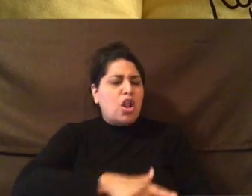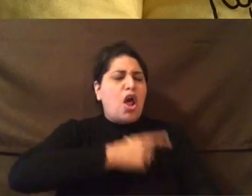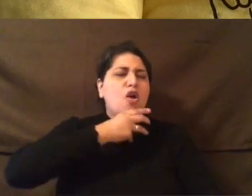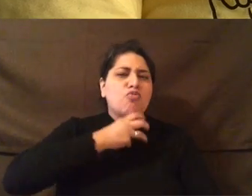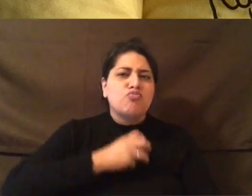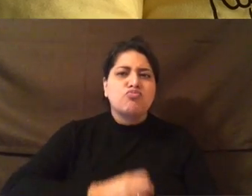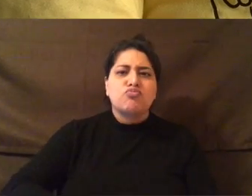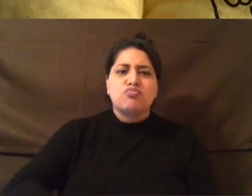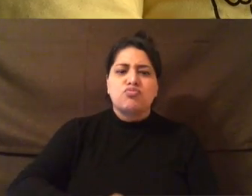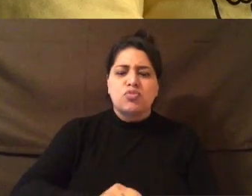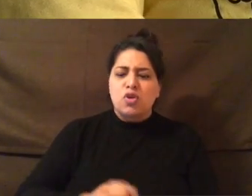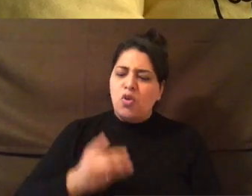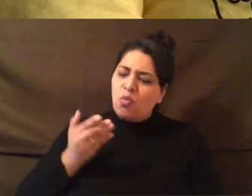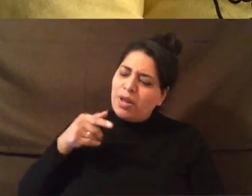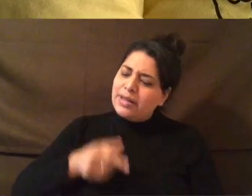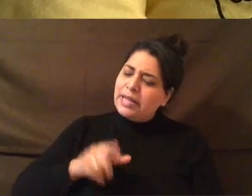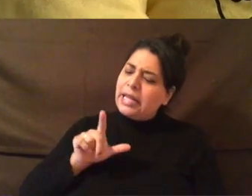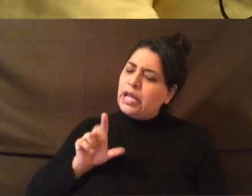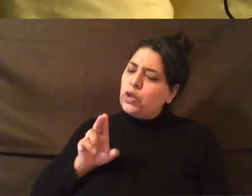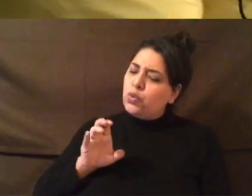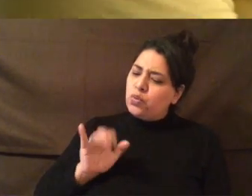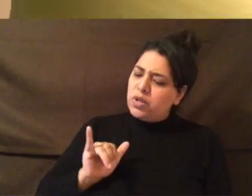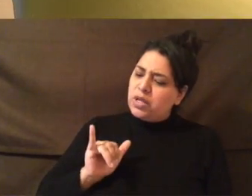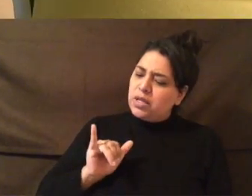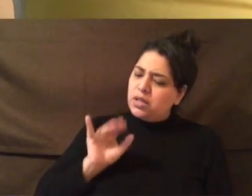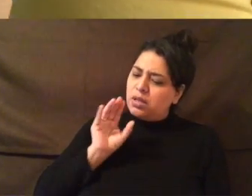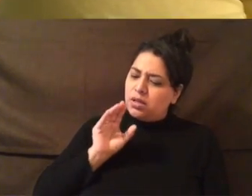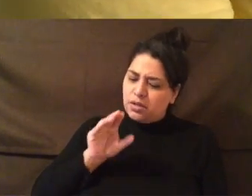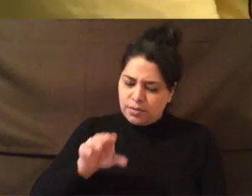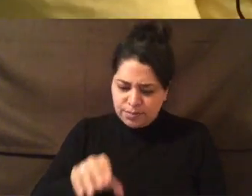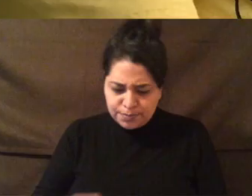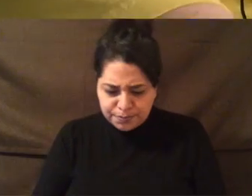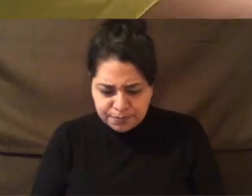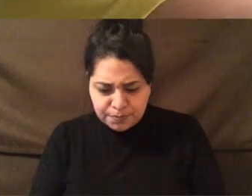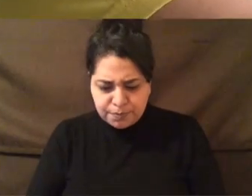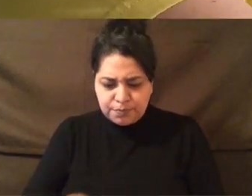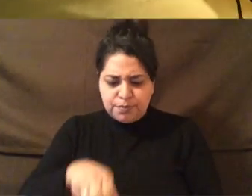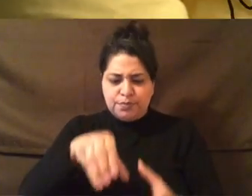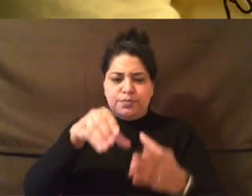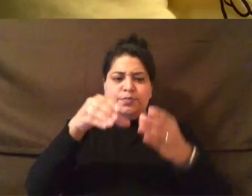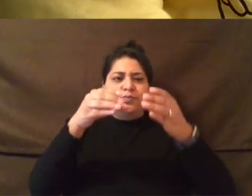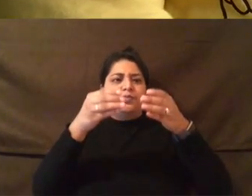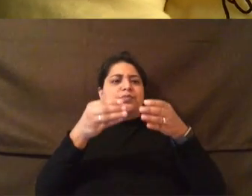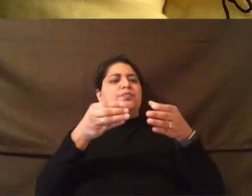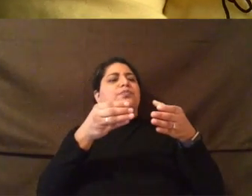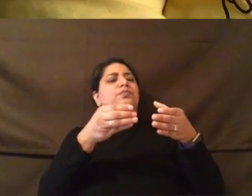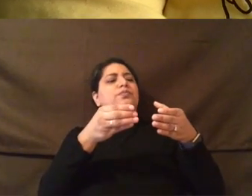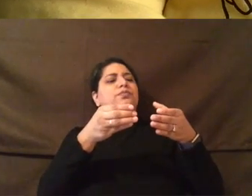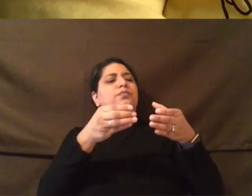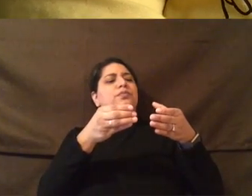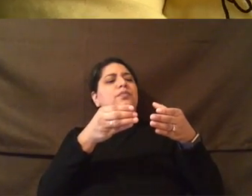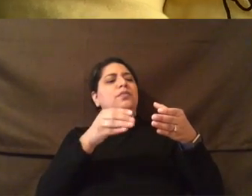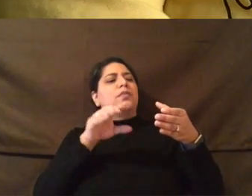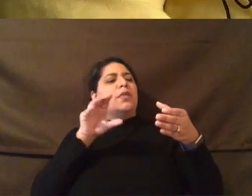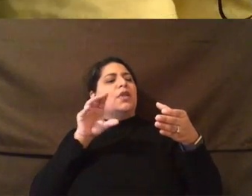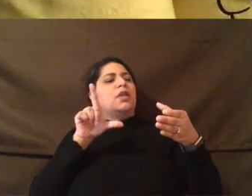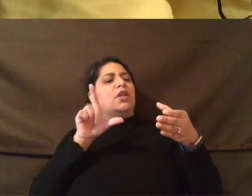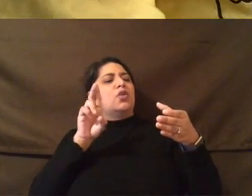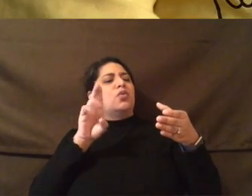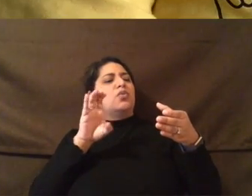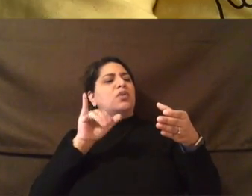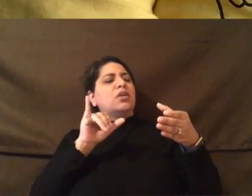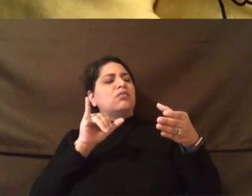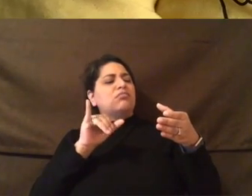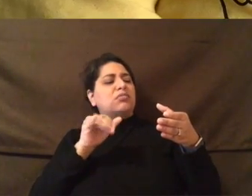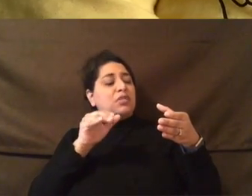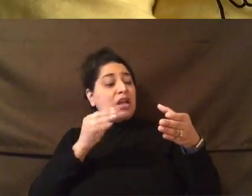dark beard. "What's this, Lucy?" said the man. He bent and picked up Edward. He held him firmly around the middle. "Lucy," said